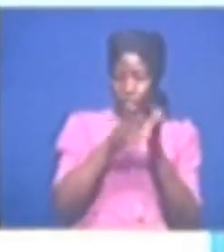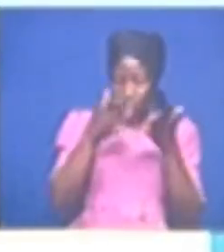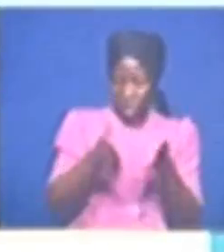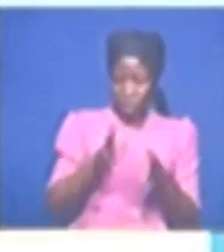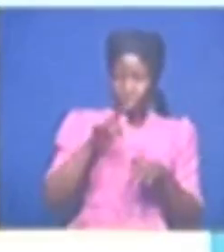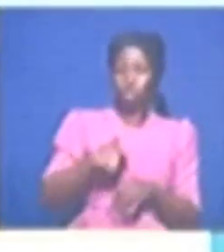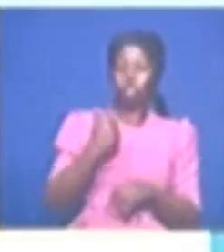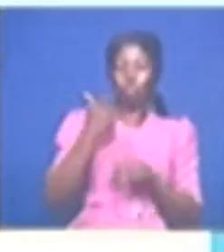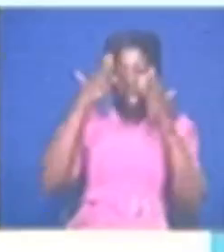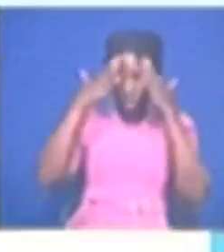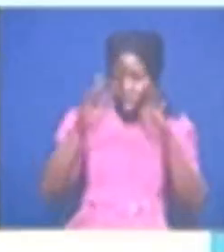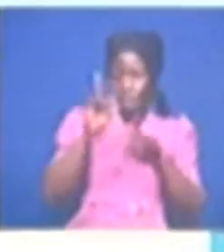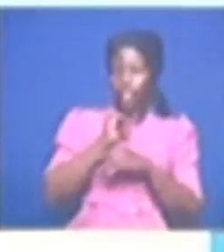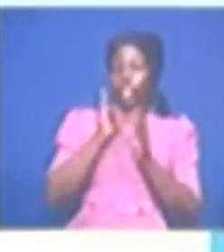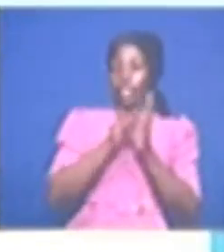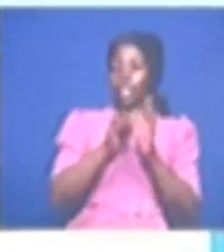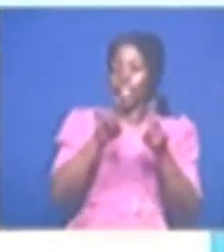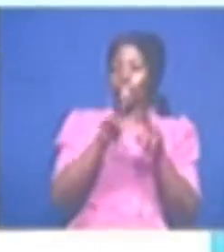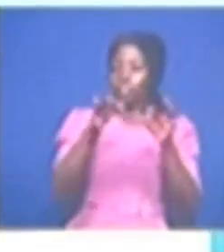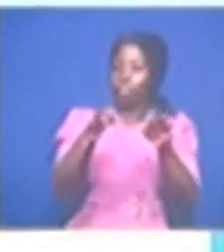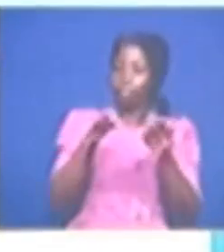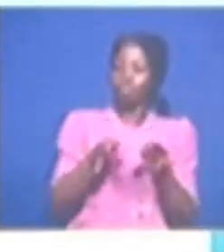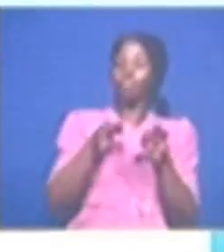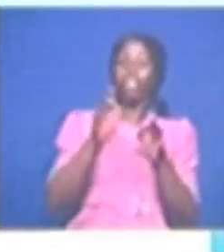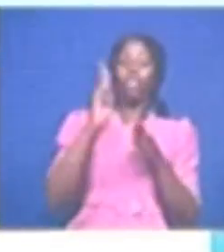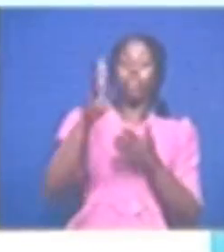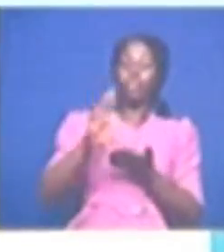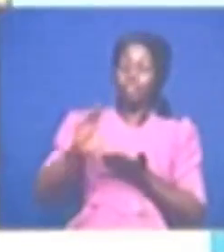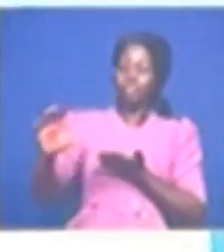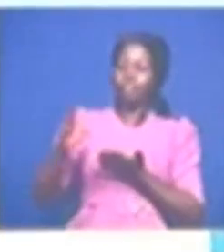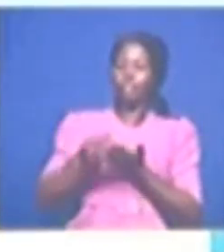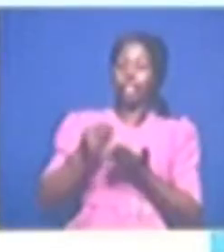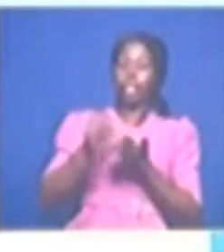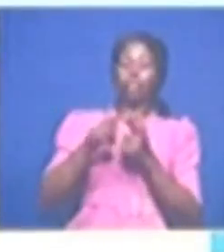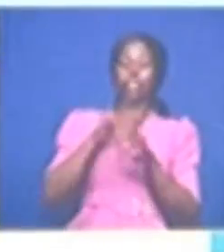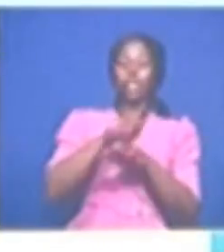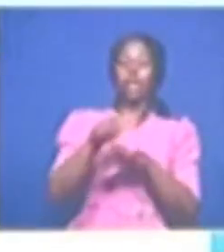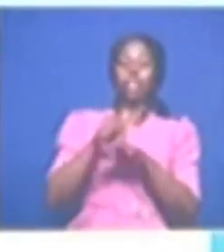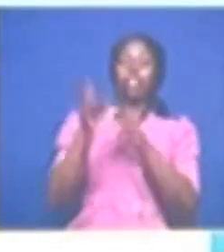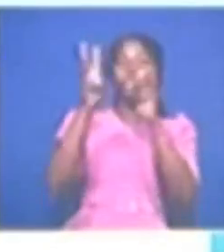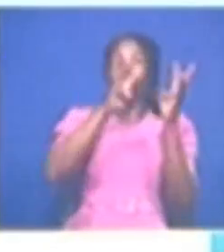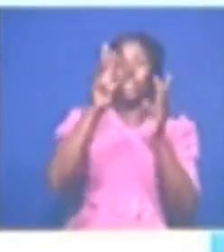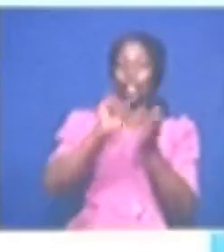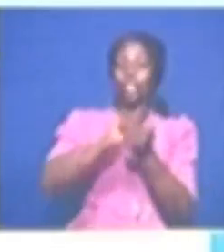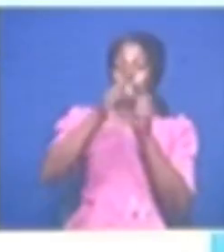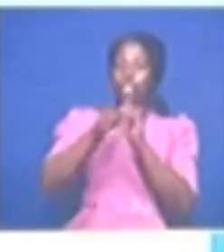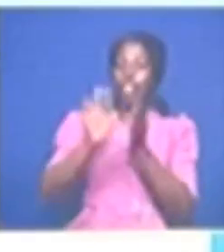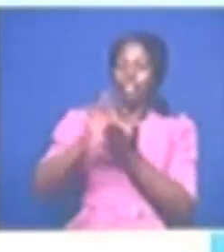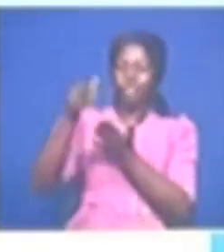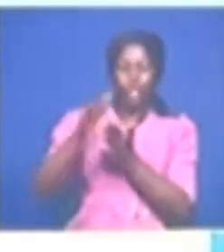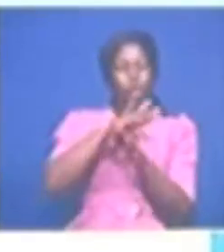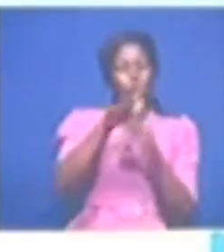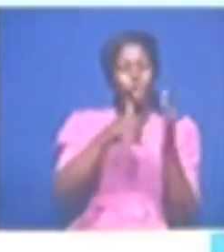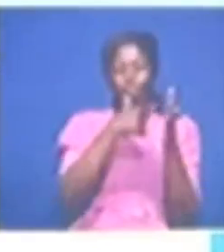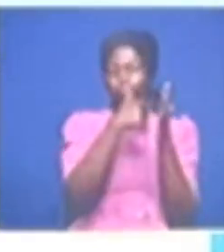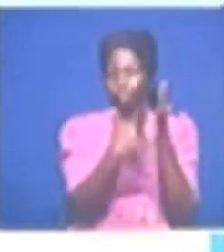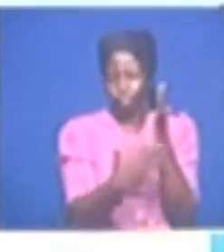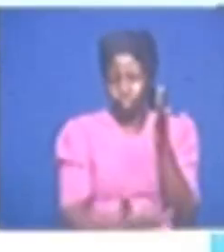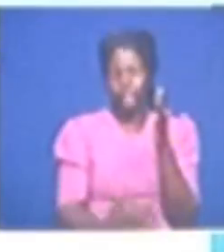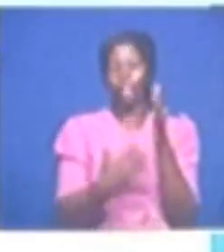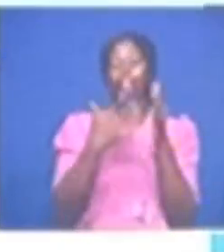I'm aware that even the Treasury is going to put money into the National Climate Change Fund already. So all those things are being done. But